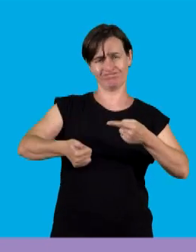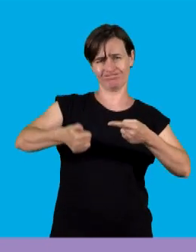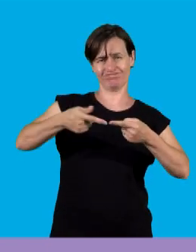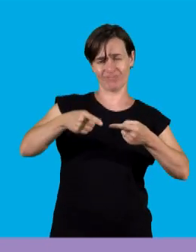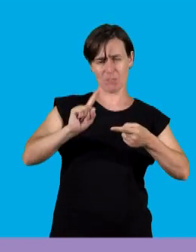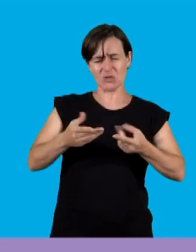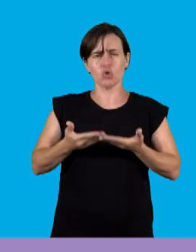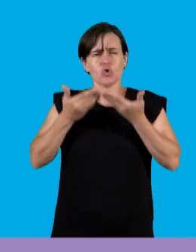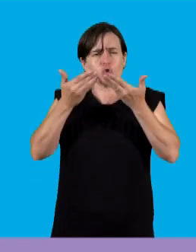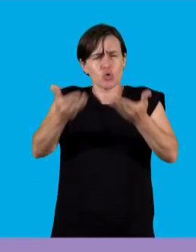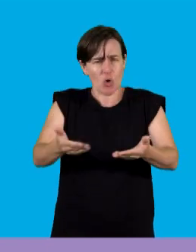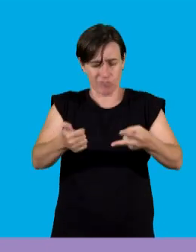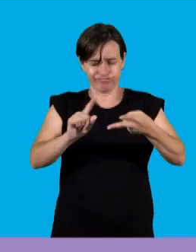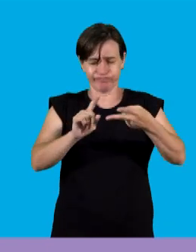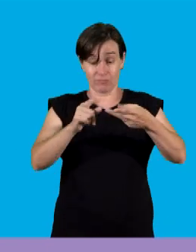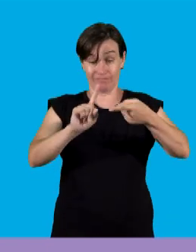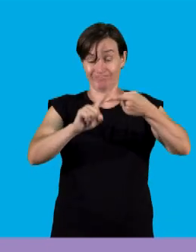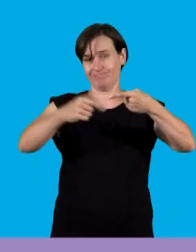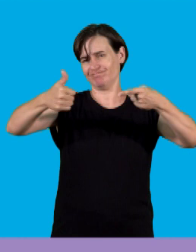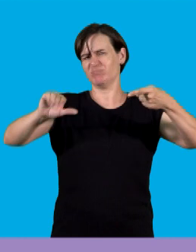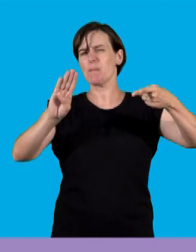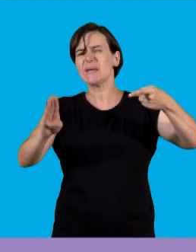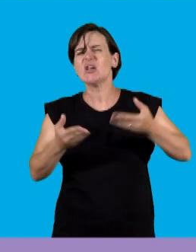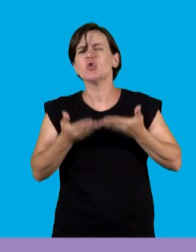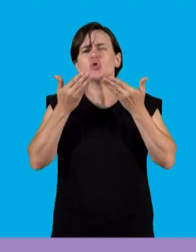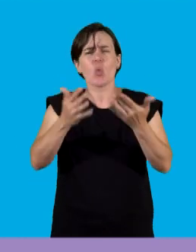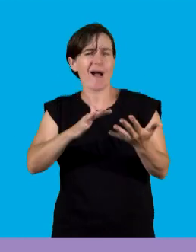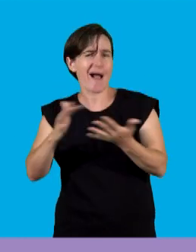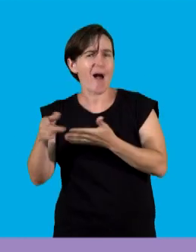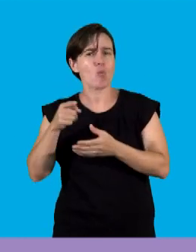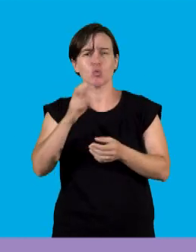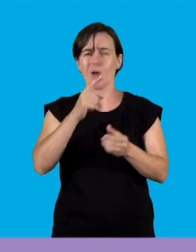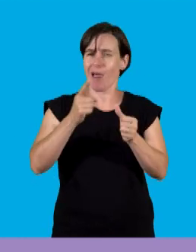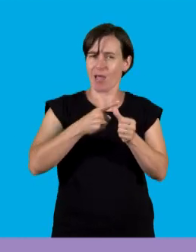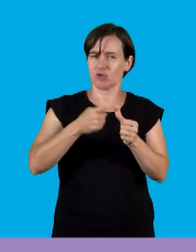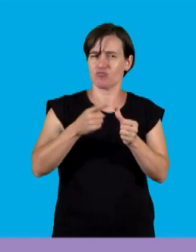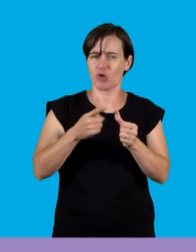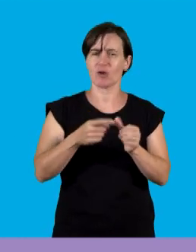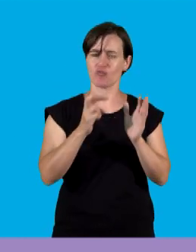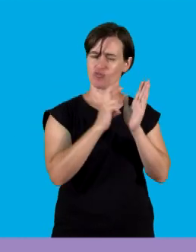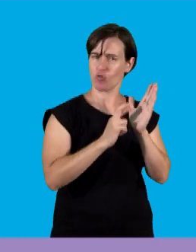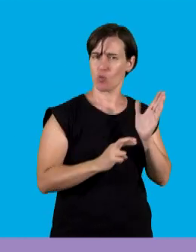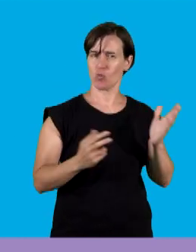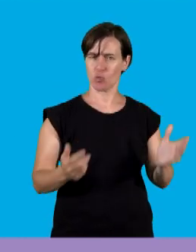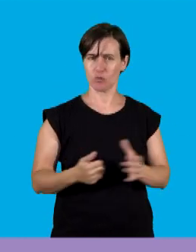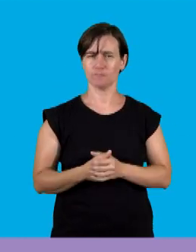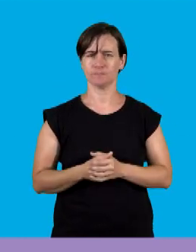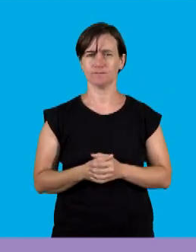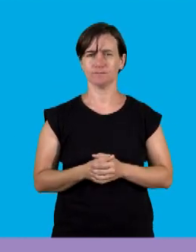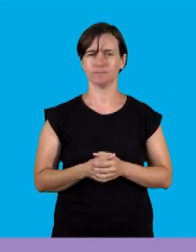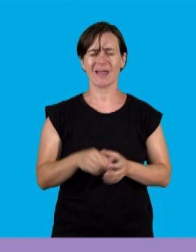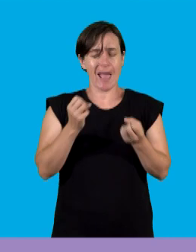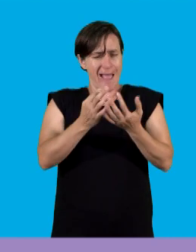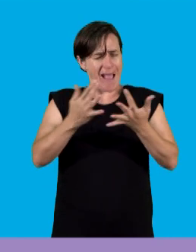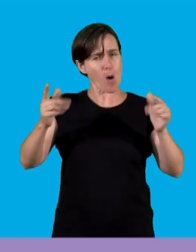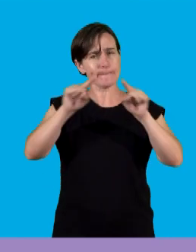algebraically? Now, our question for B there, we are still working with number 1. It says they determine the algebraic rule for this pattern and